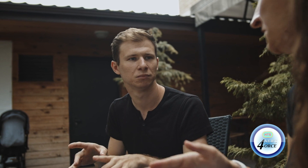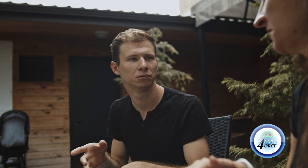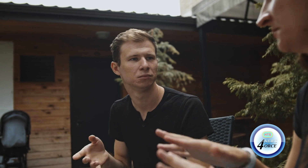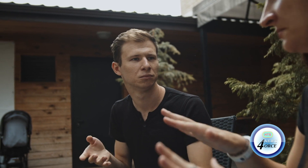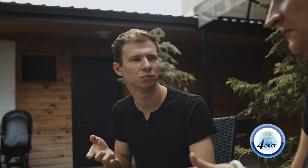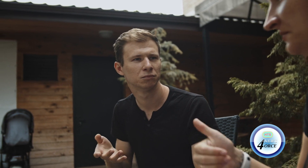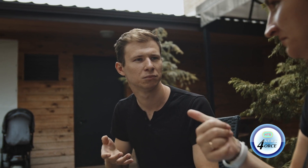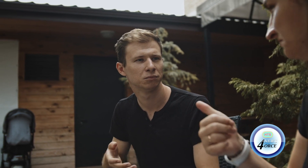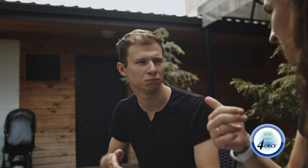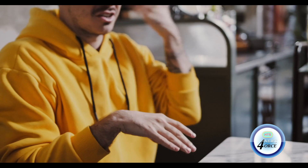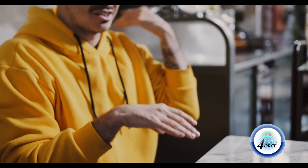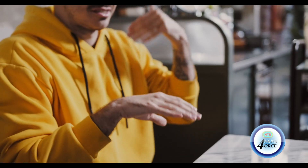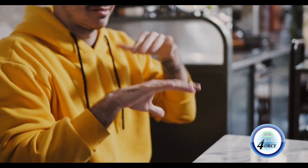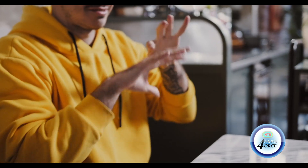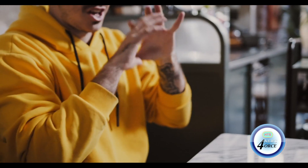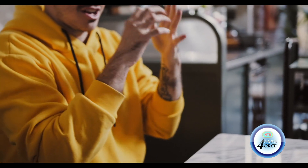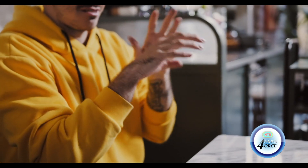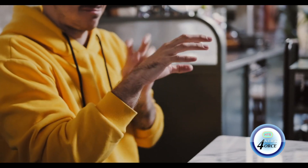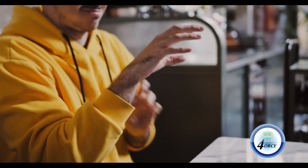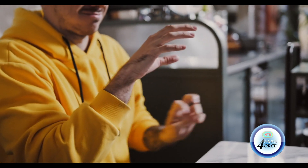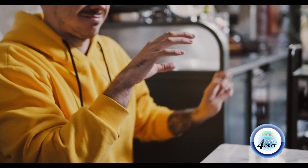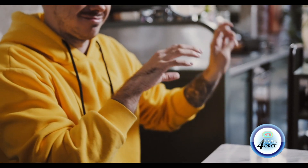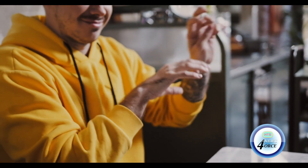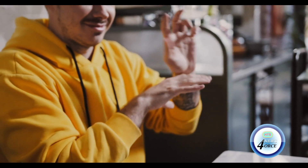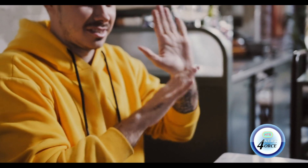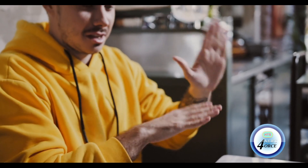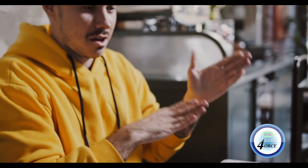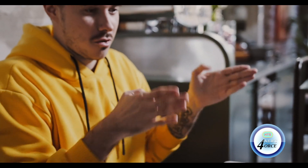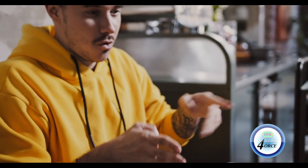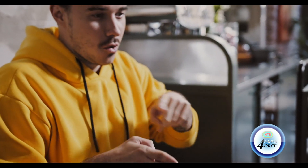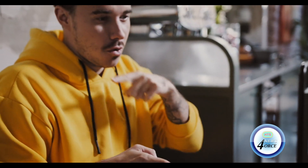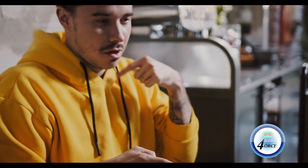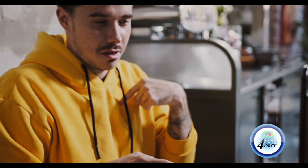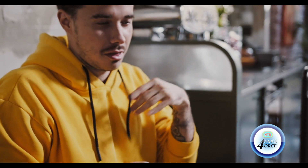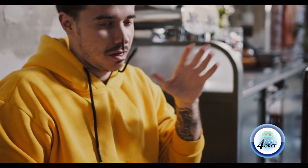of government affairs and legislature, whether it be government